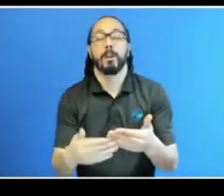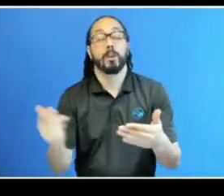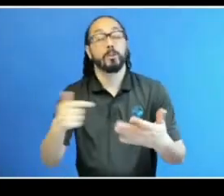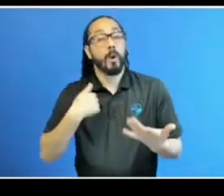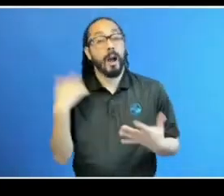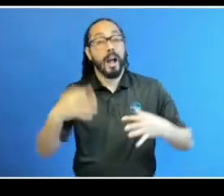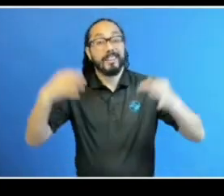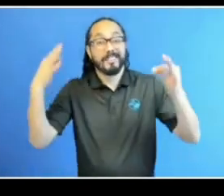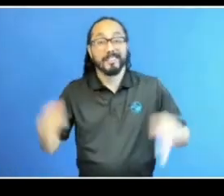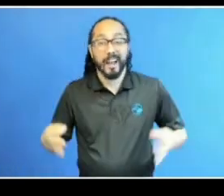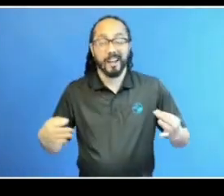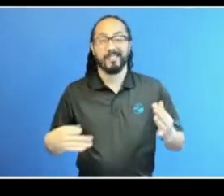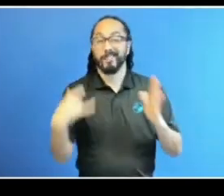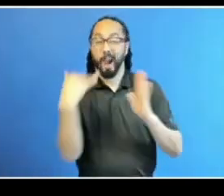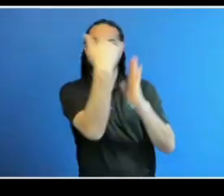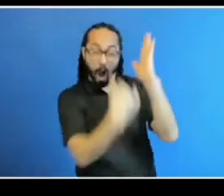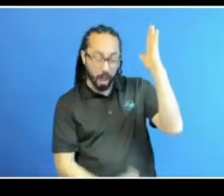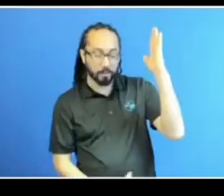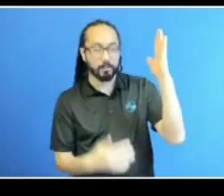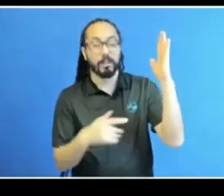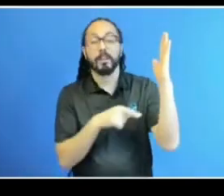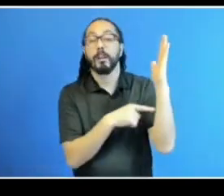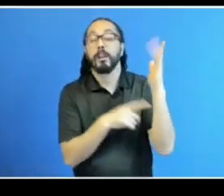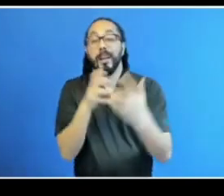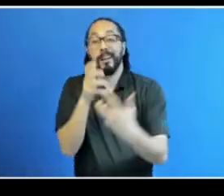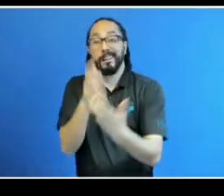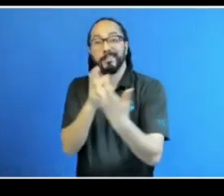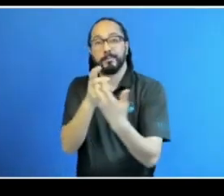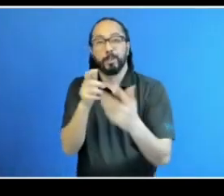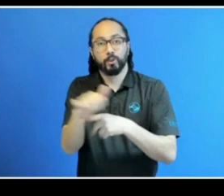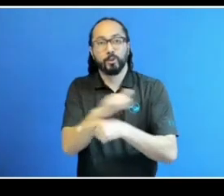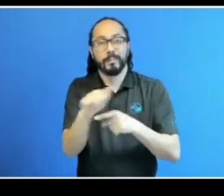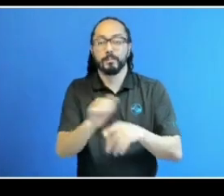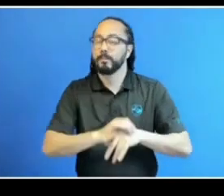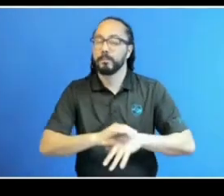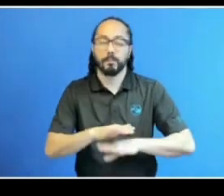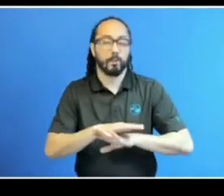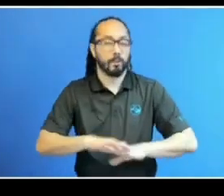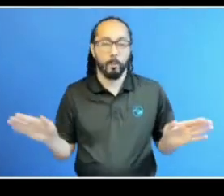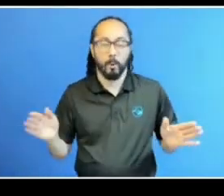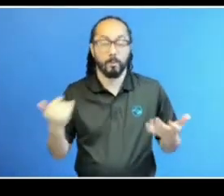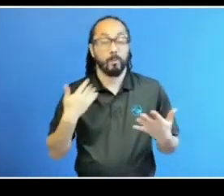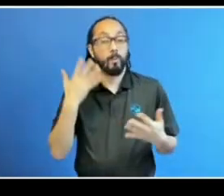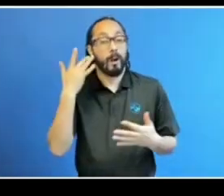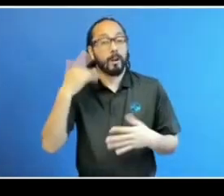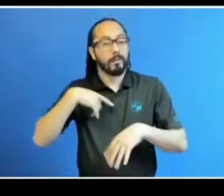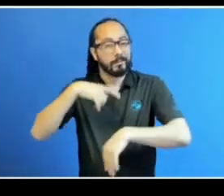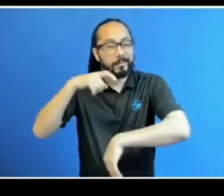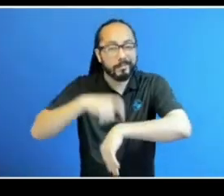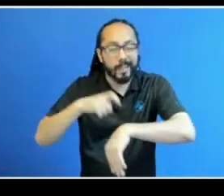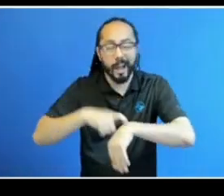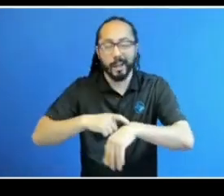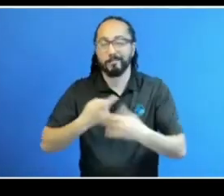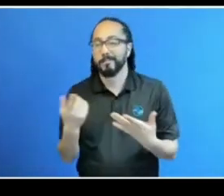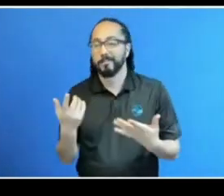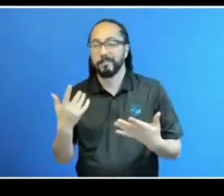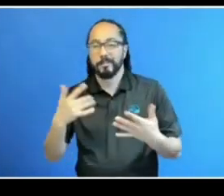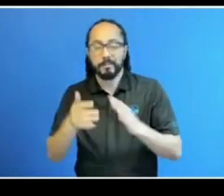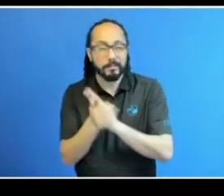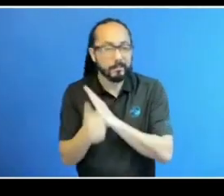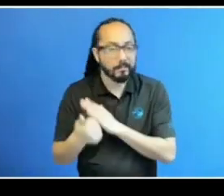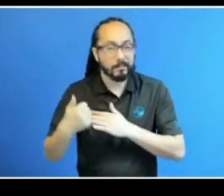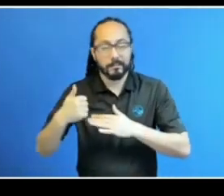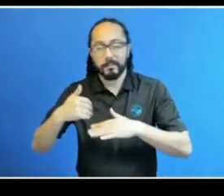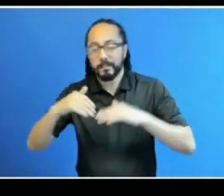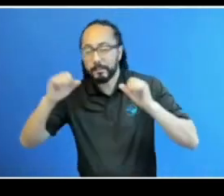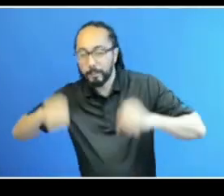longer offer customized training because it was way too much work. I didn't have the time, the mental capacity to do it. And so I've scaled